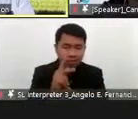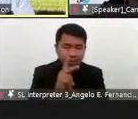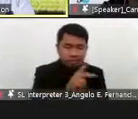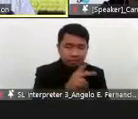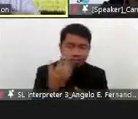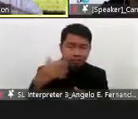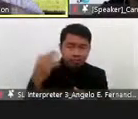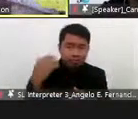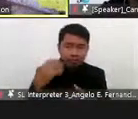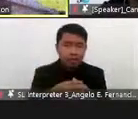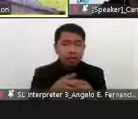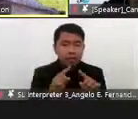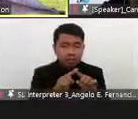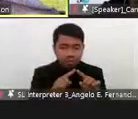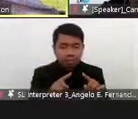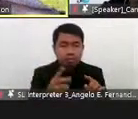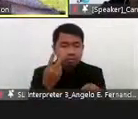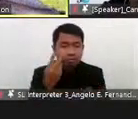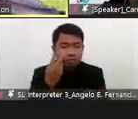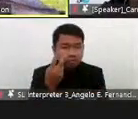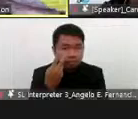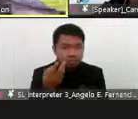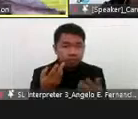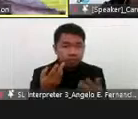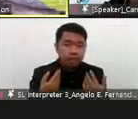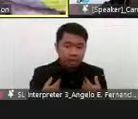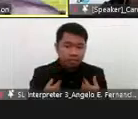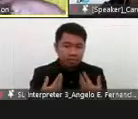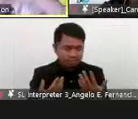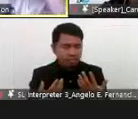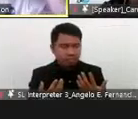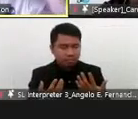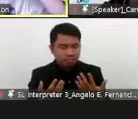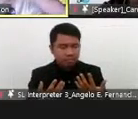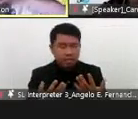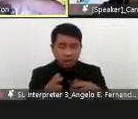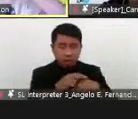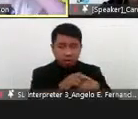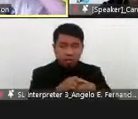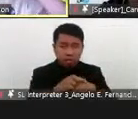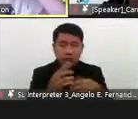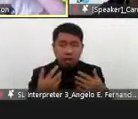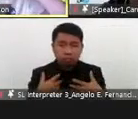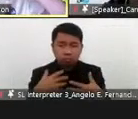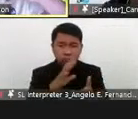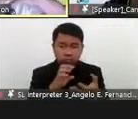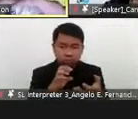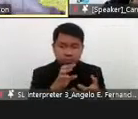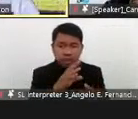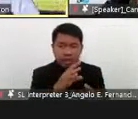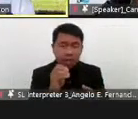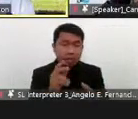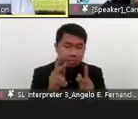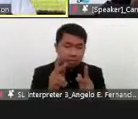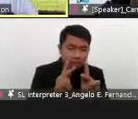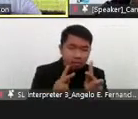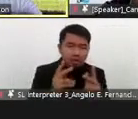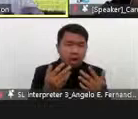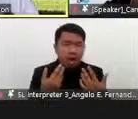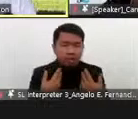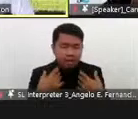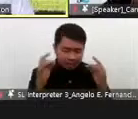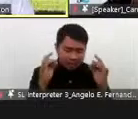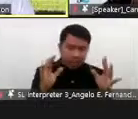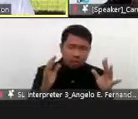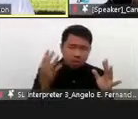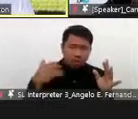in those. But then you'll see that they must have been terribly damaged and people would have been terribly endangered by those flash floods that deposited